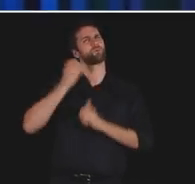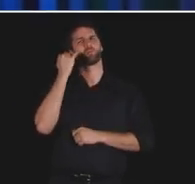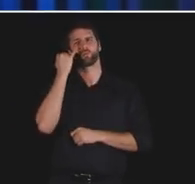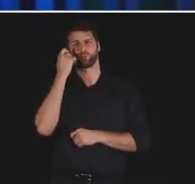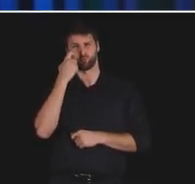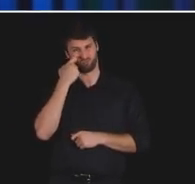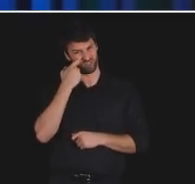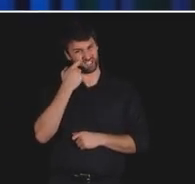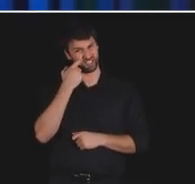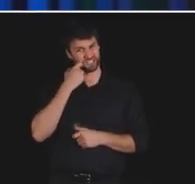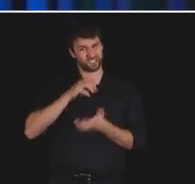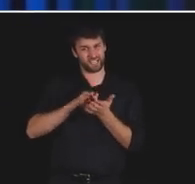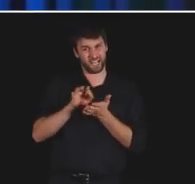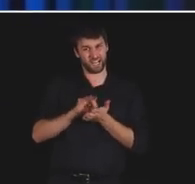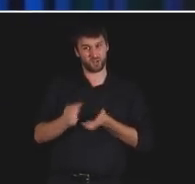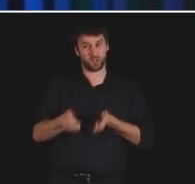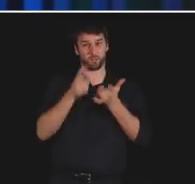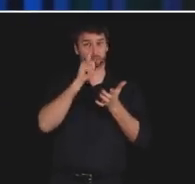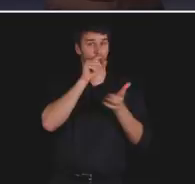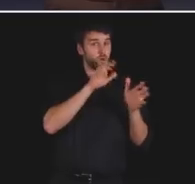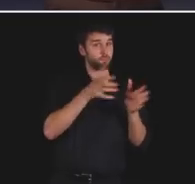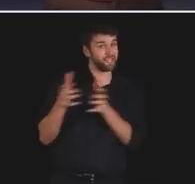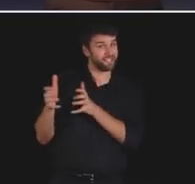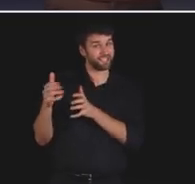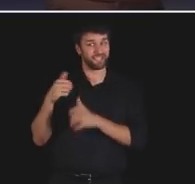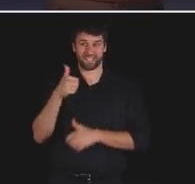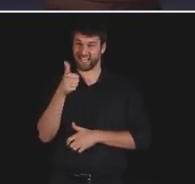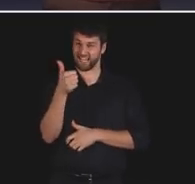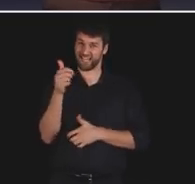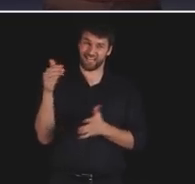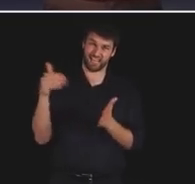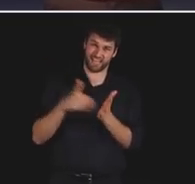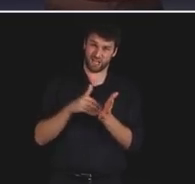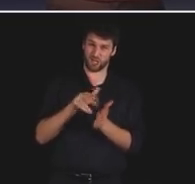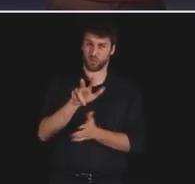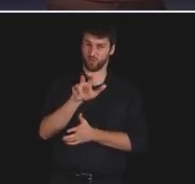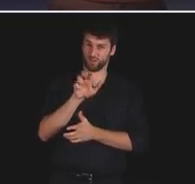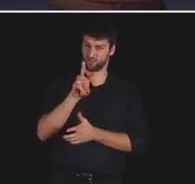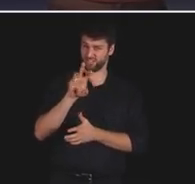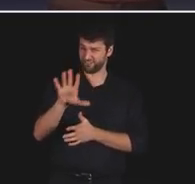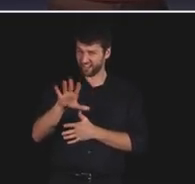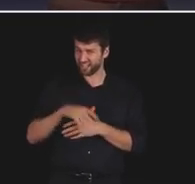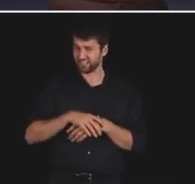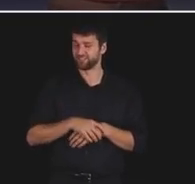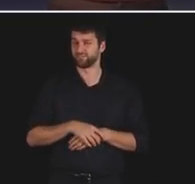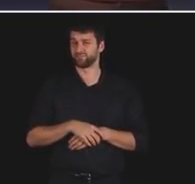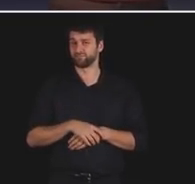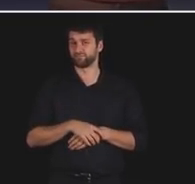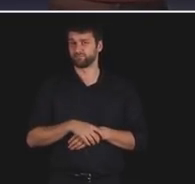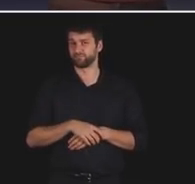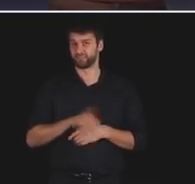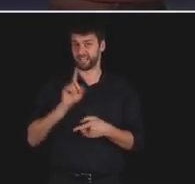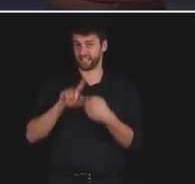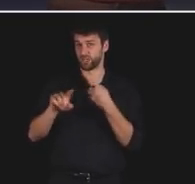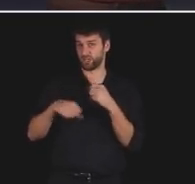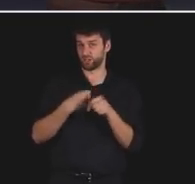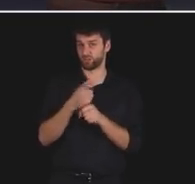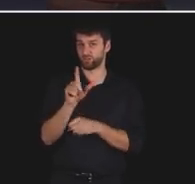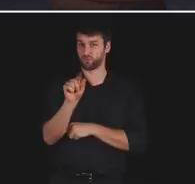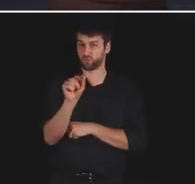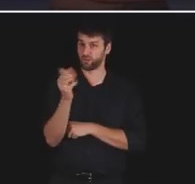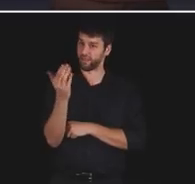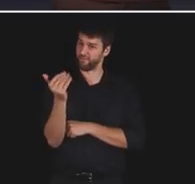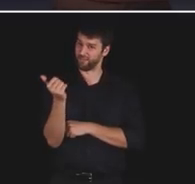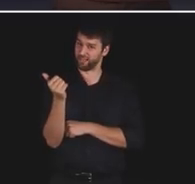10,365 species of birds on planet Earth, and until 2015, nobody had ever even tried to